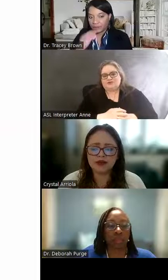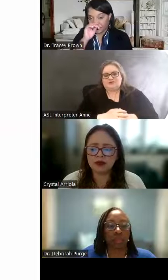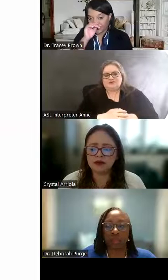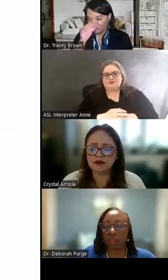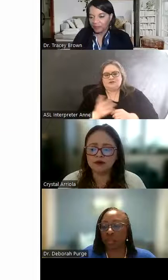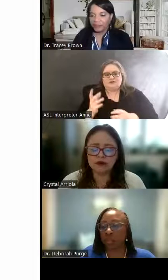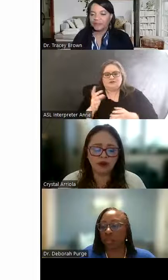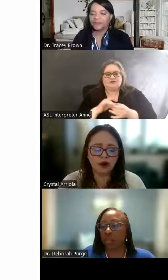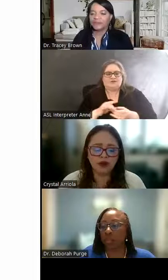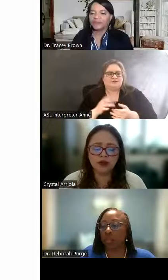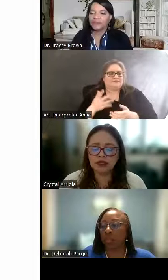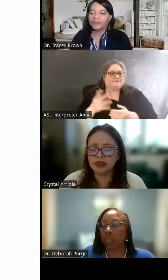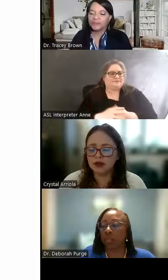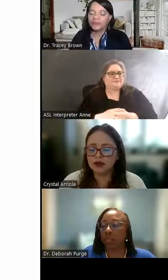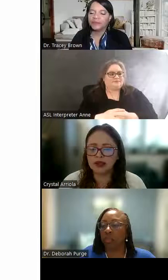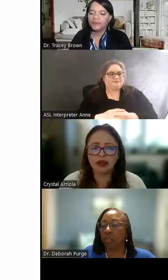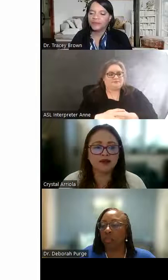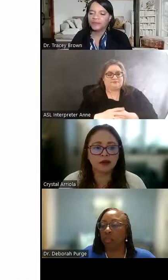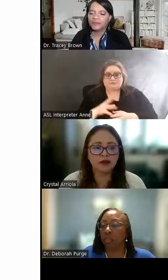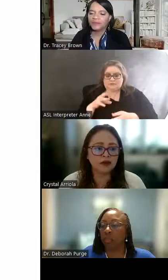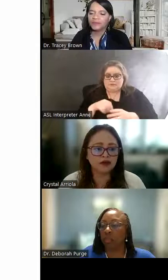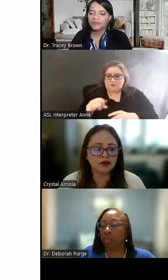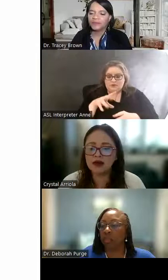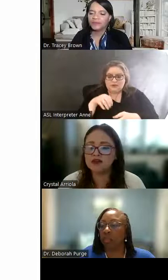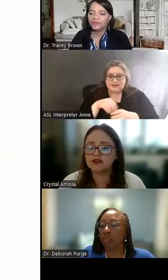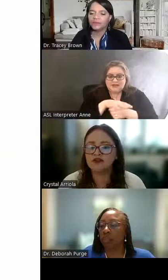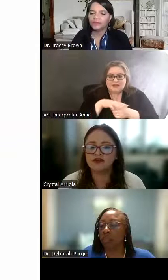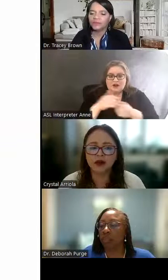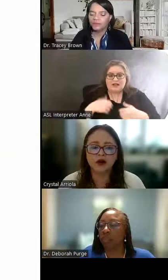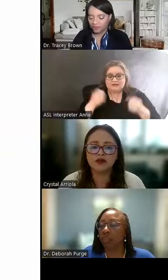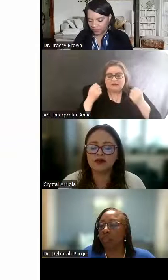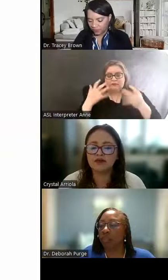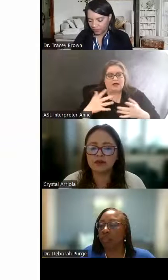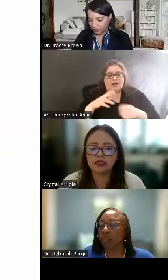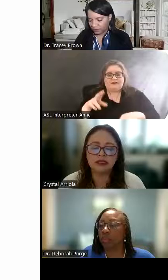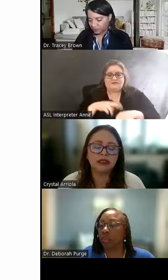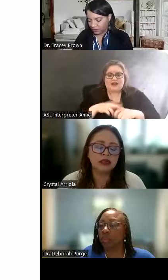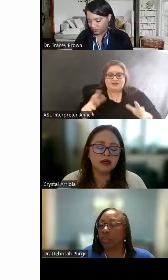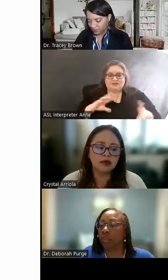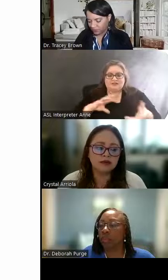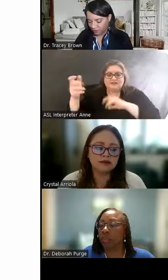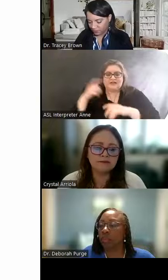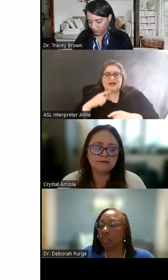terms of, are you in an area that has a lot of natural disasters, droughts, flooding?